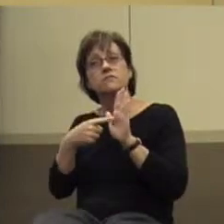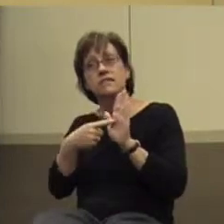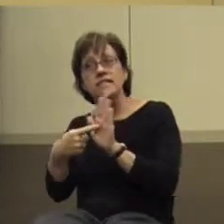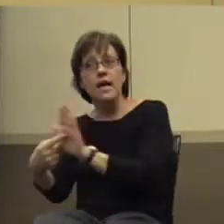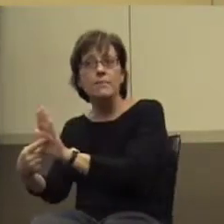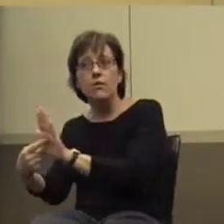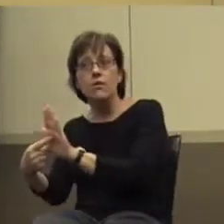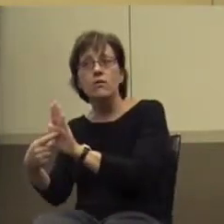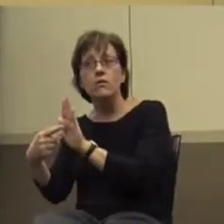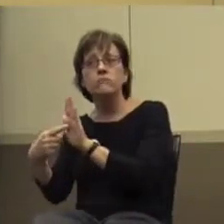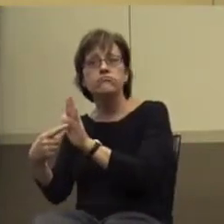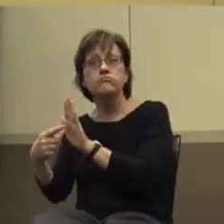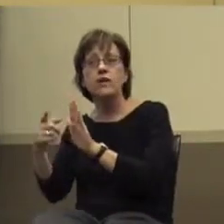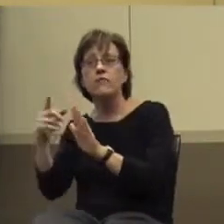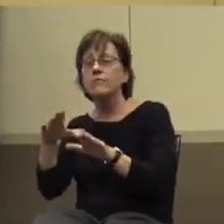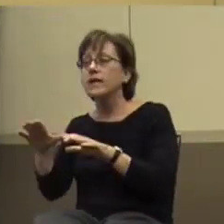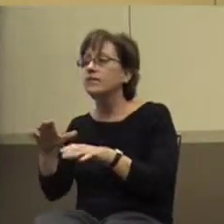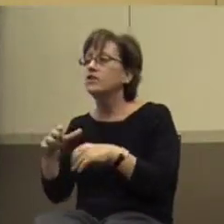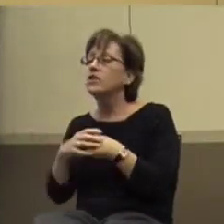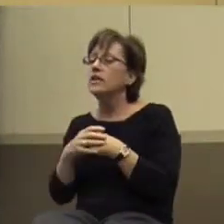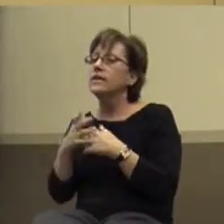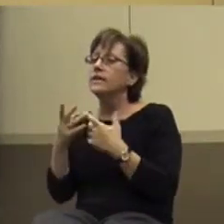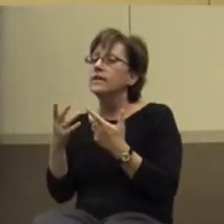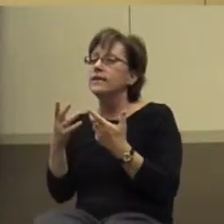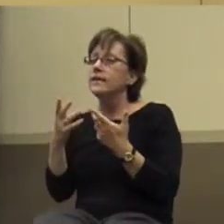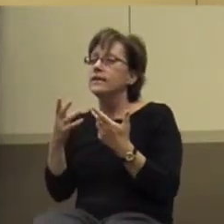back to whole interval and partial interval, okay?